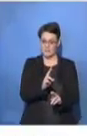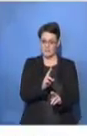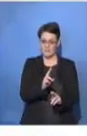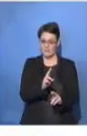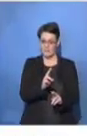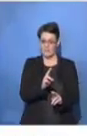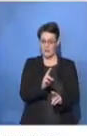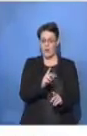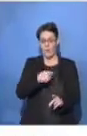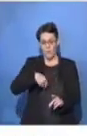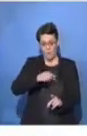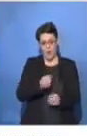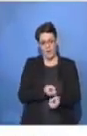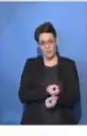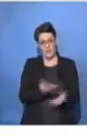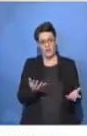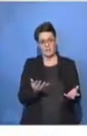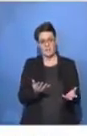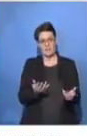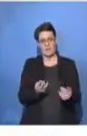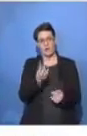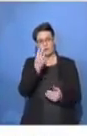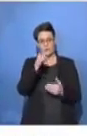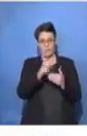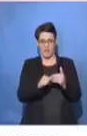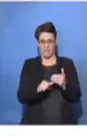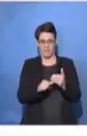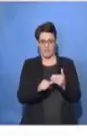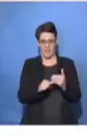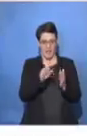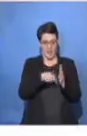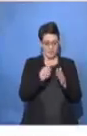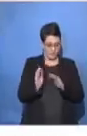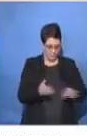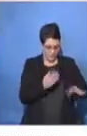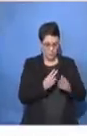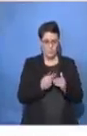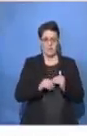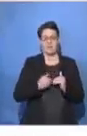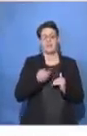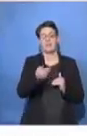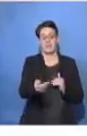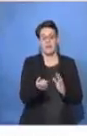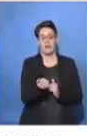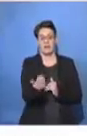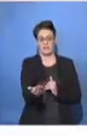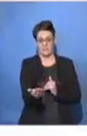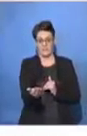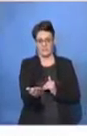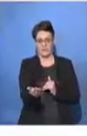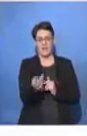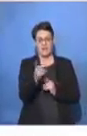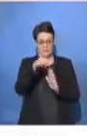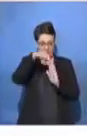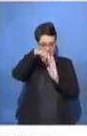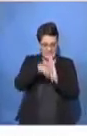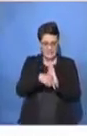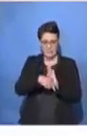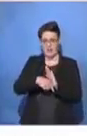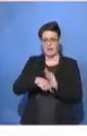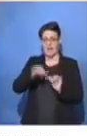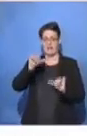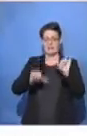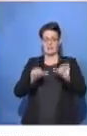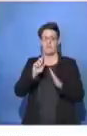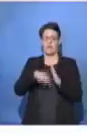Election Observer Mission will be released approximately two months after the elections. It will contain, as I said, a detailed assessment of the